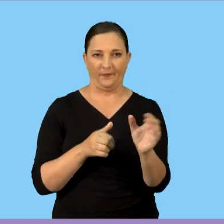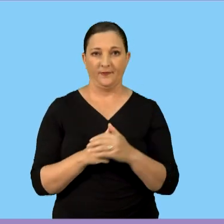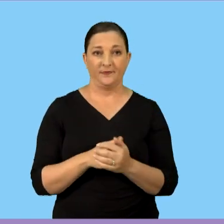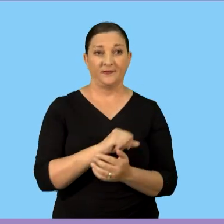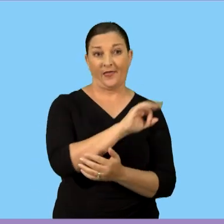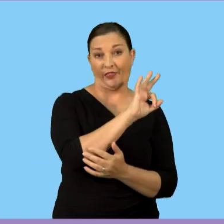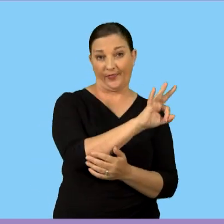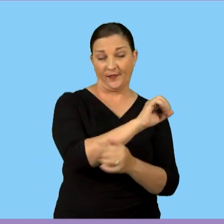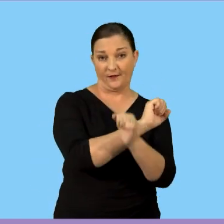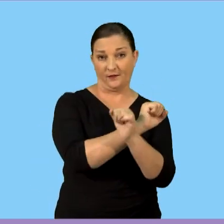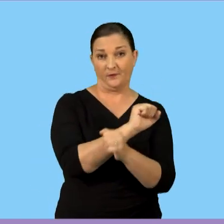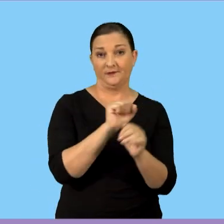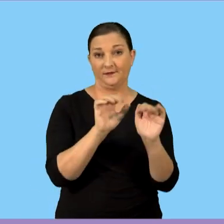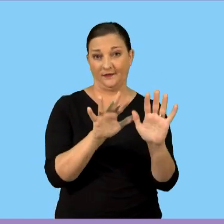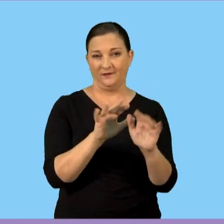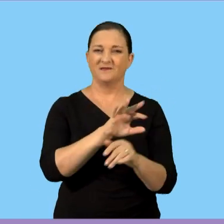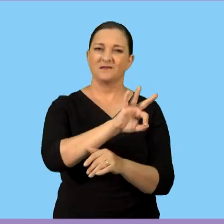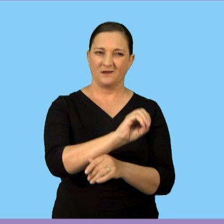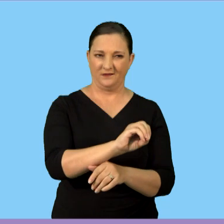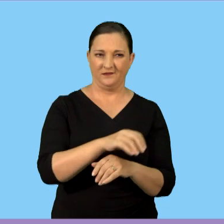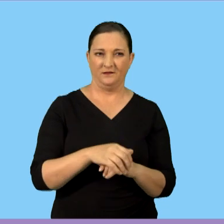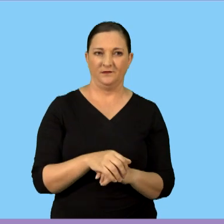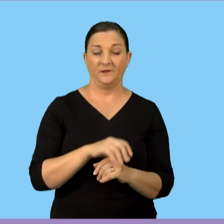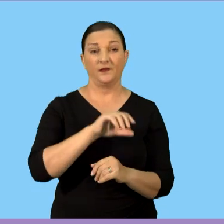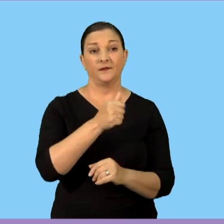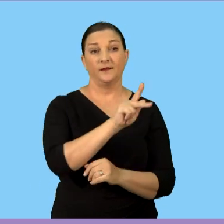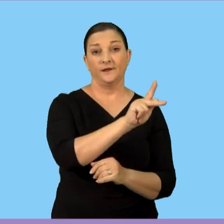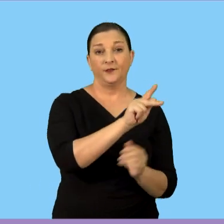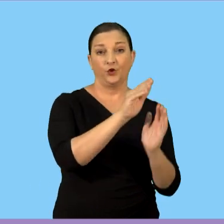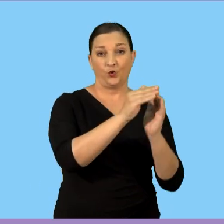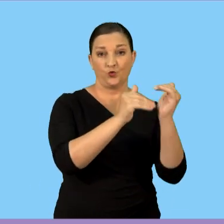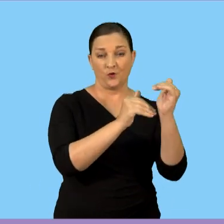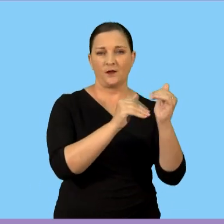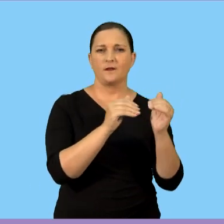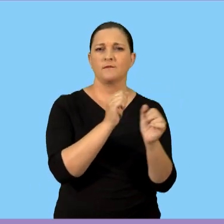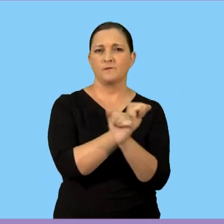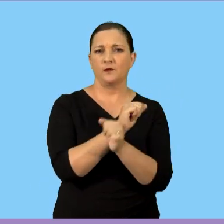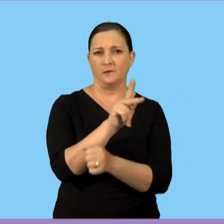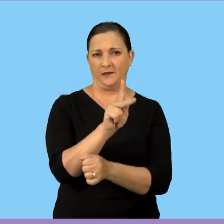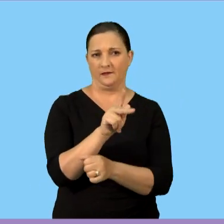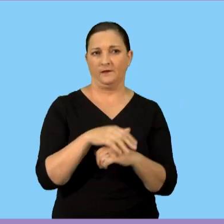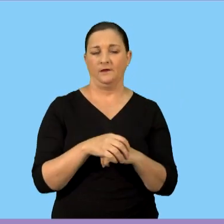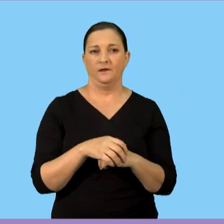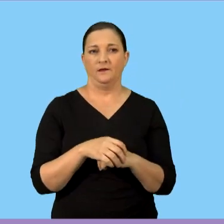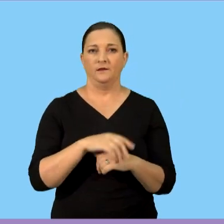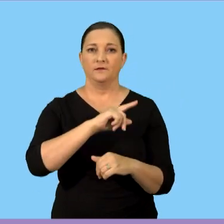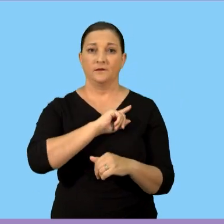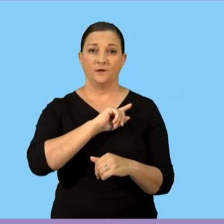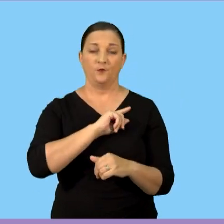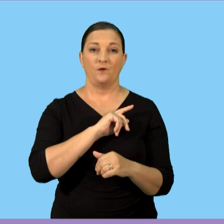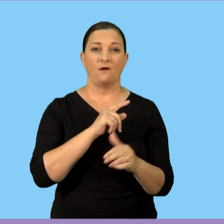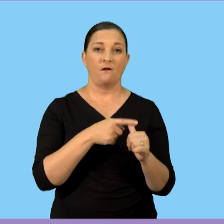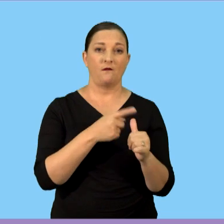3 multiplied by 10, that is 30. And then we have k squared multiplied by k, that is going to